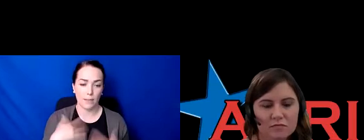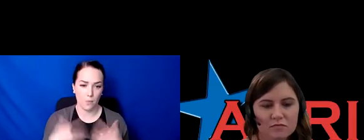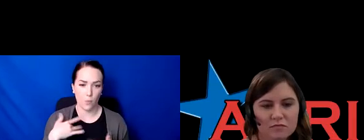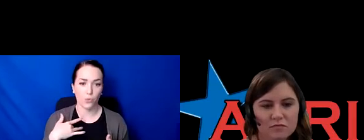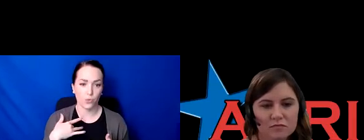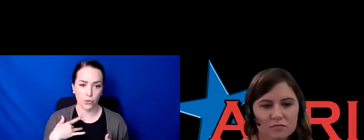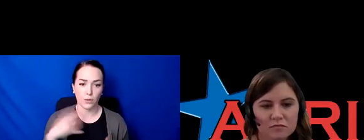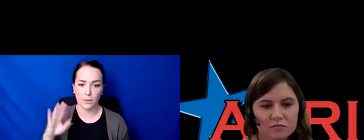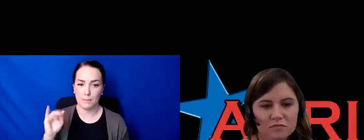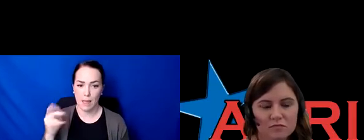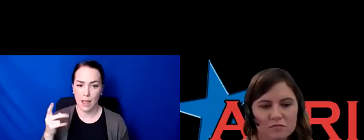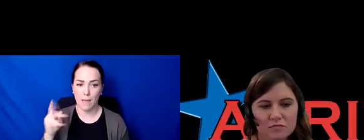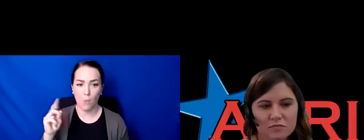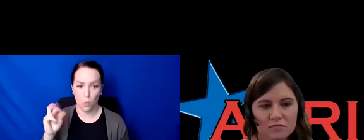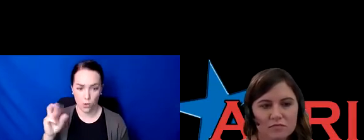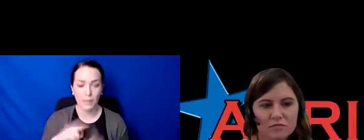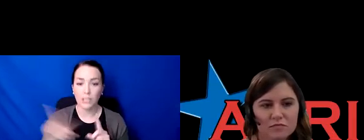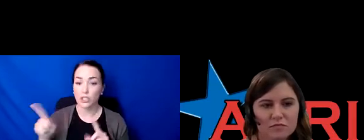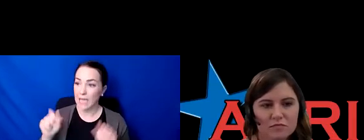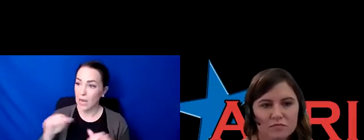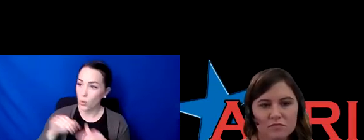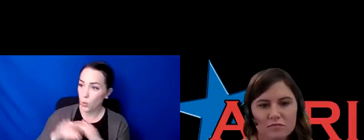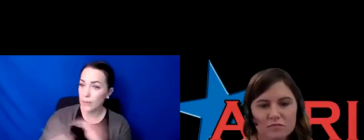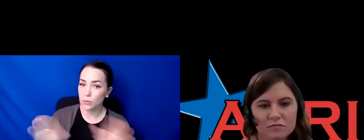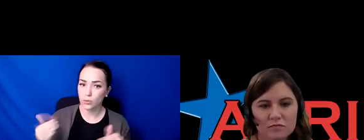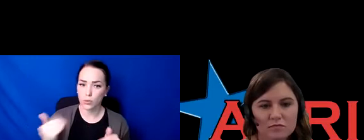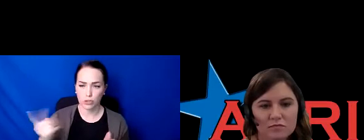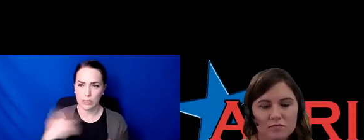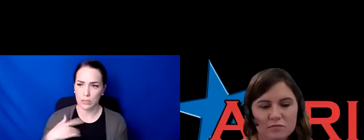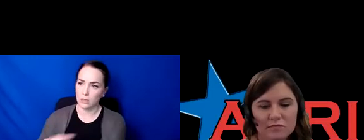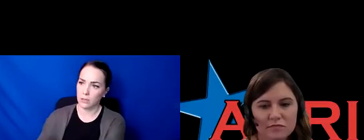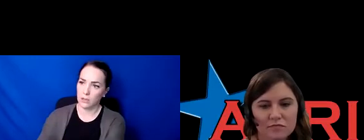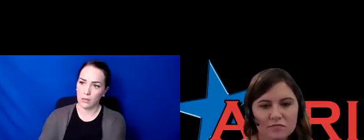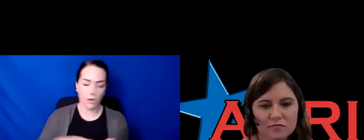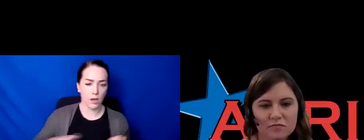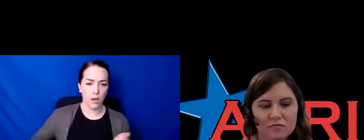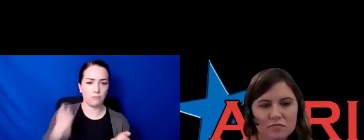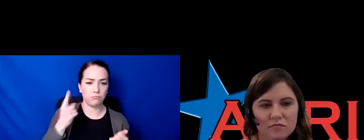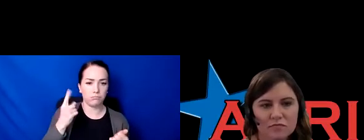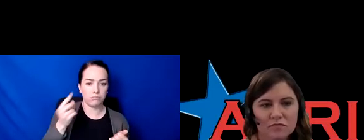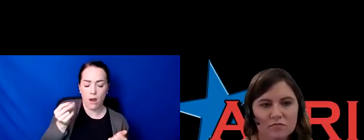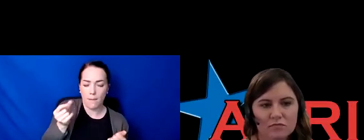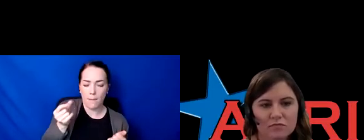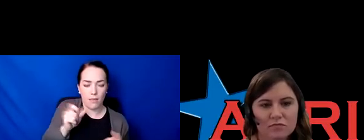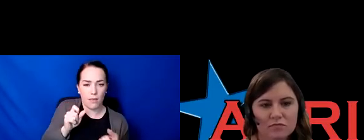but she can walk into a room and read the room as far as like what are the emotions going on in the